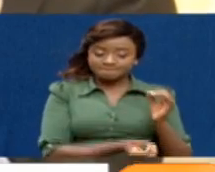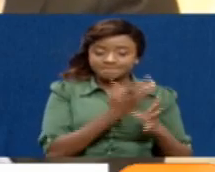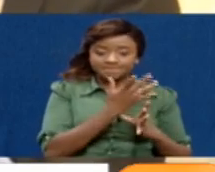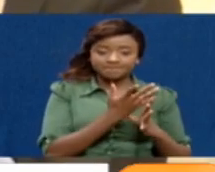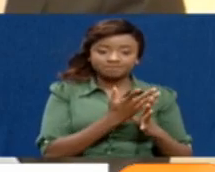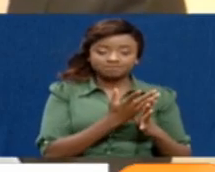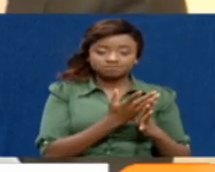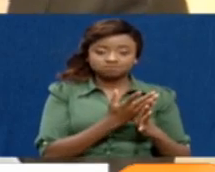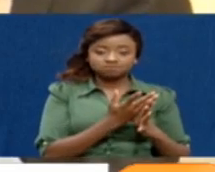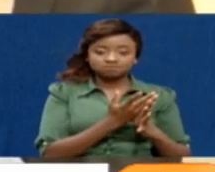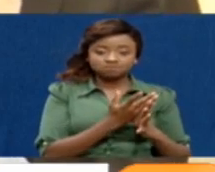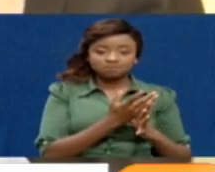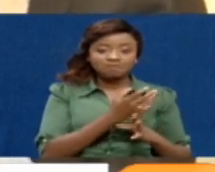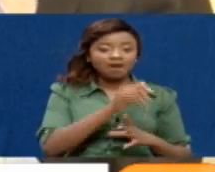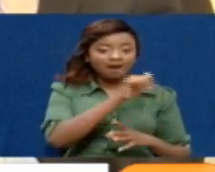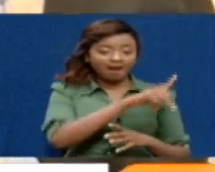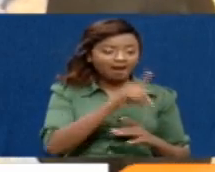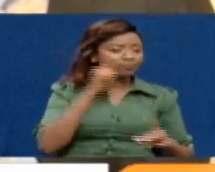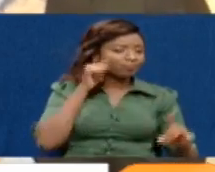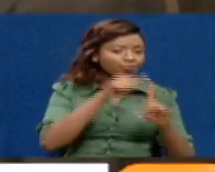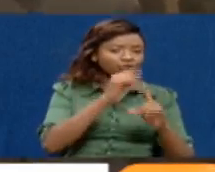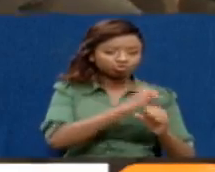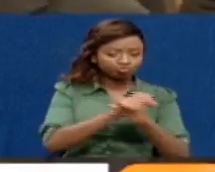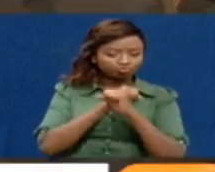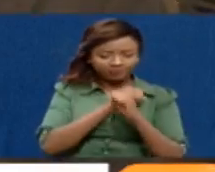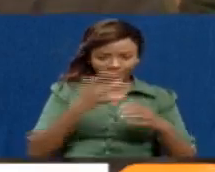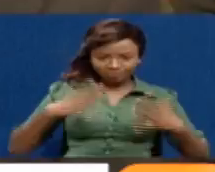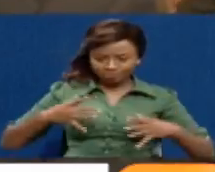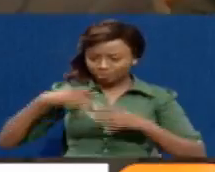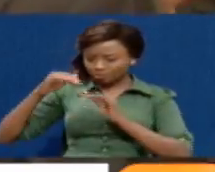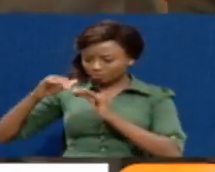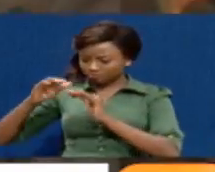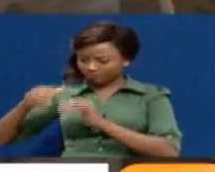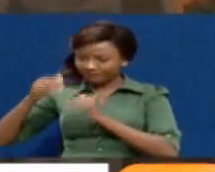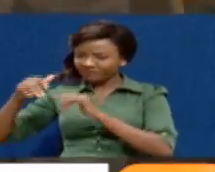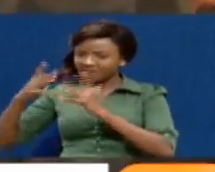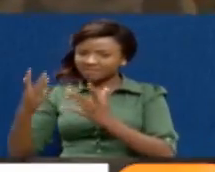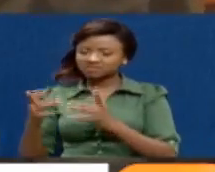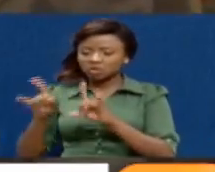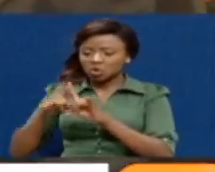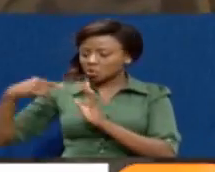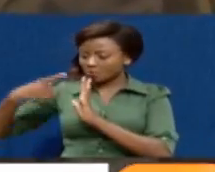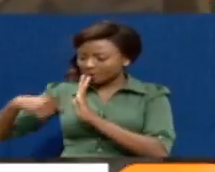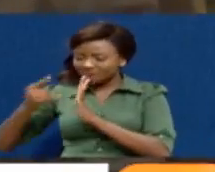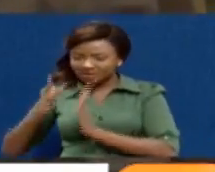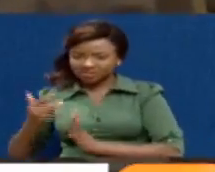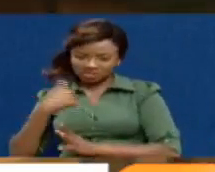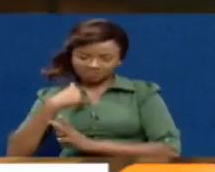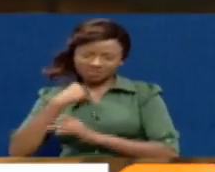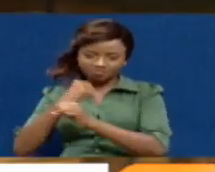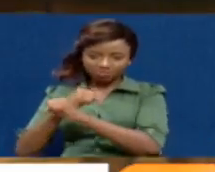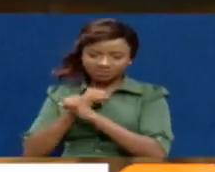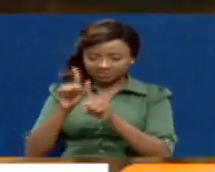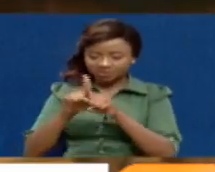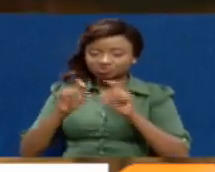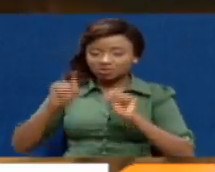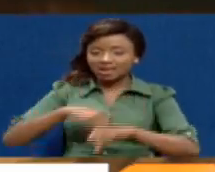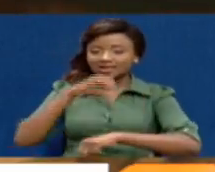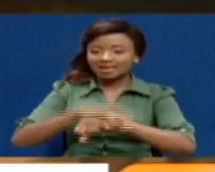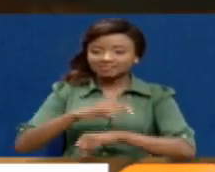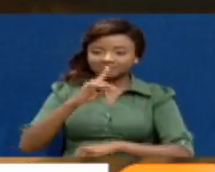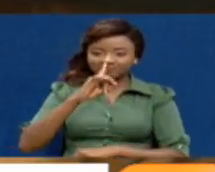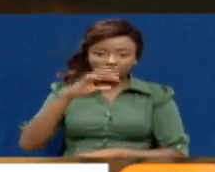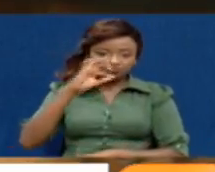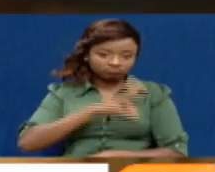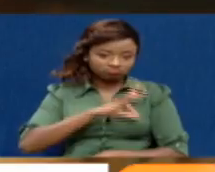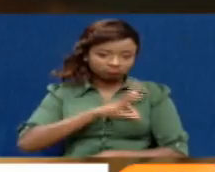Anti-Counterfeit Authority, is expected to protect local manufacturers and grow their earnings. The platform, the firm say, will be able to transmit real-time